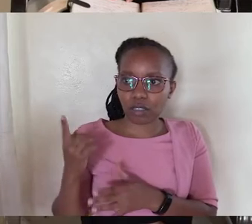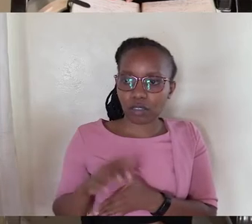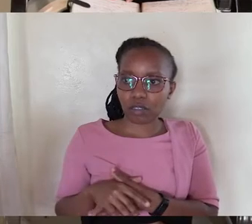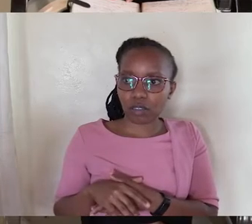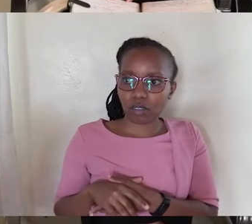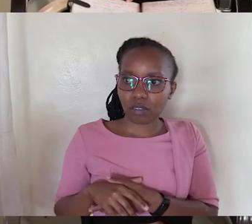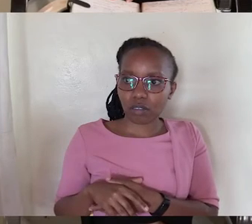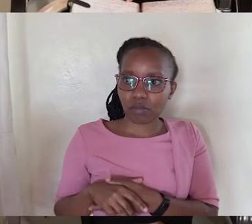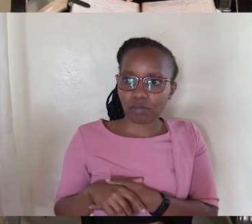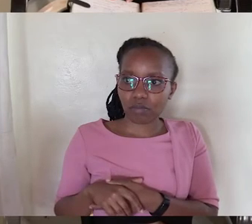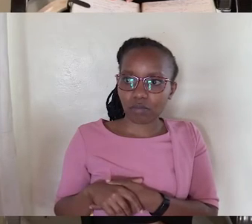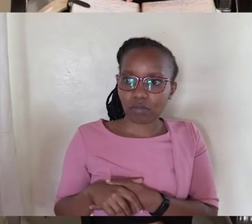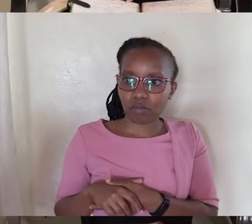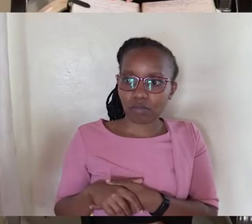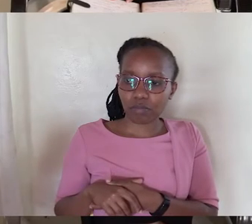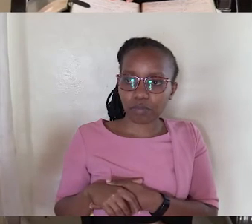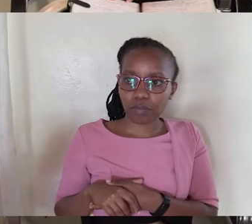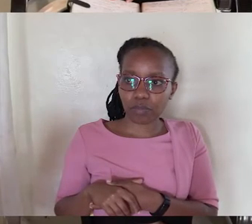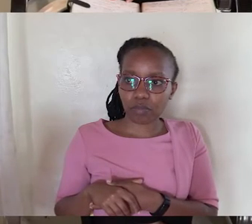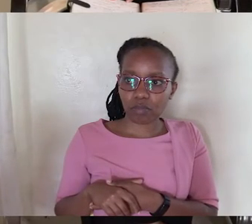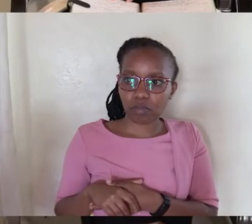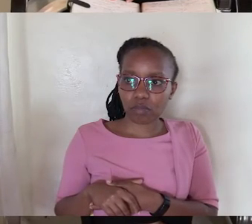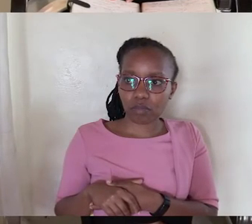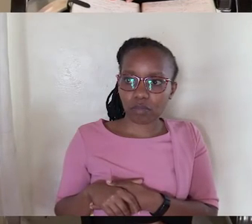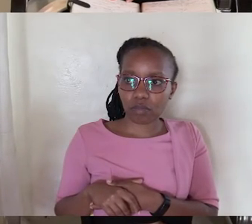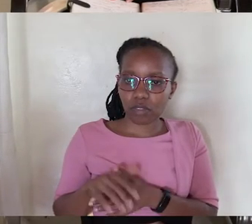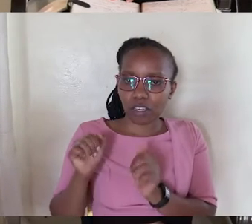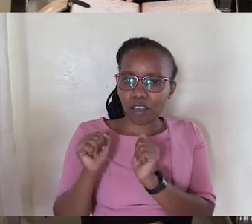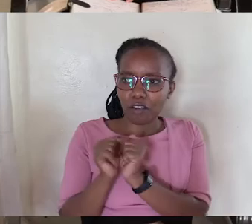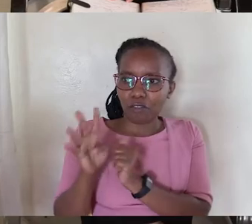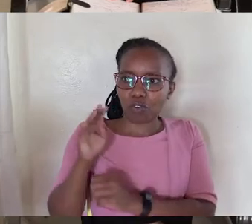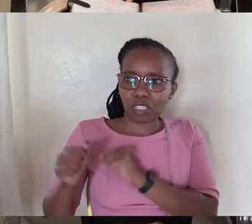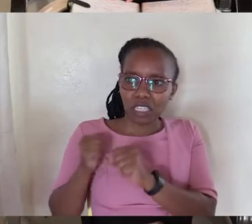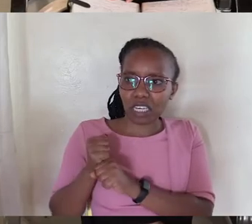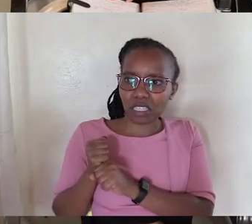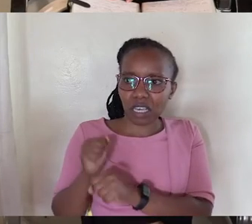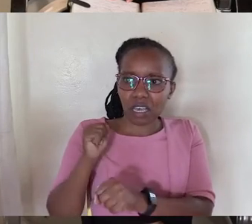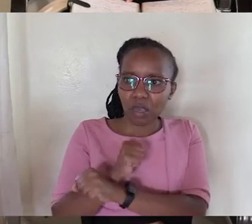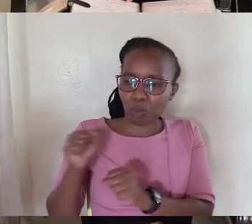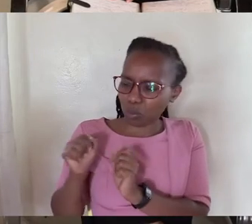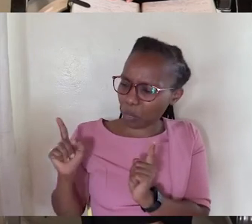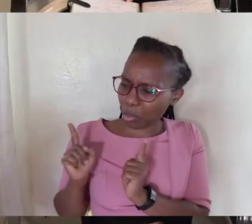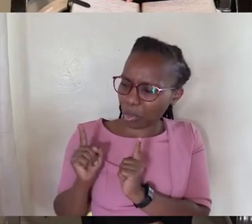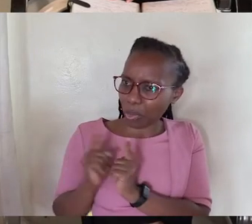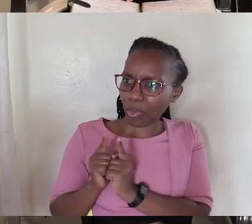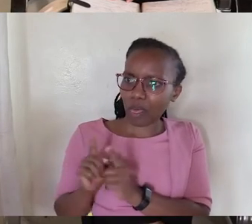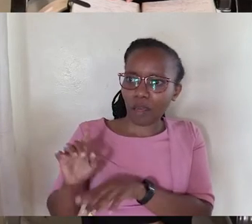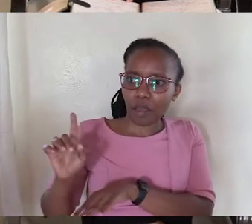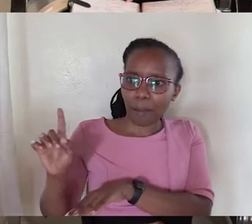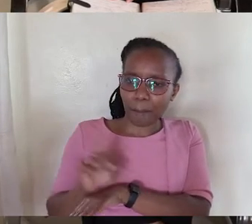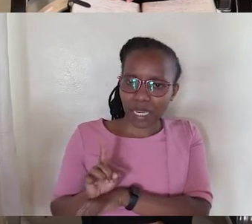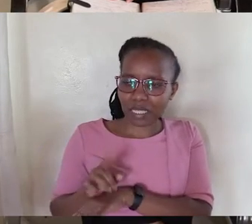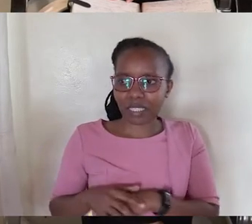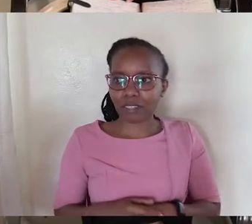Okay. Can you please summarize? Summarize. I'm telling you, 14 years is very difficult to put into 8 minutes, but I'm also trying to rush through